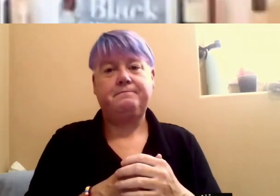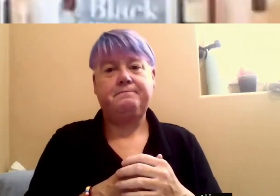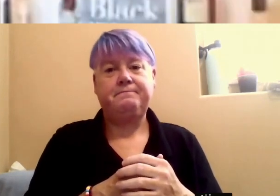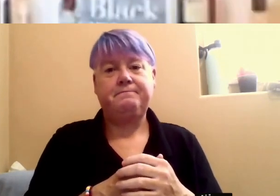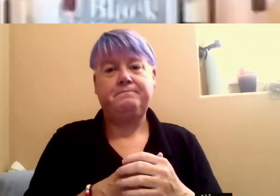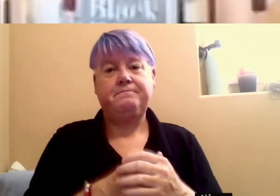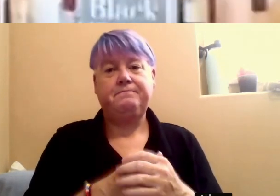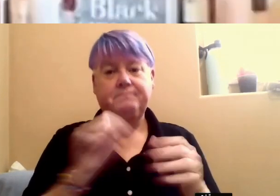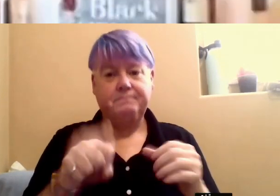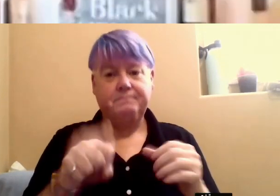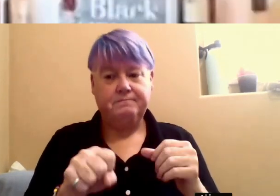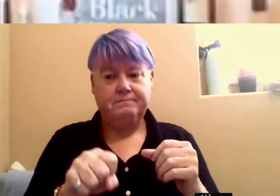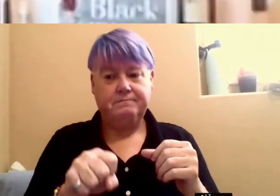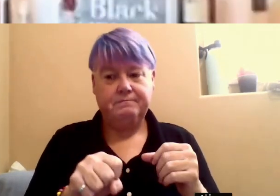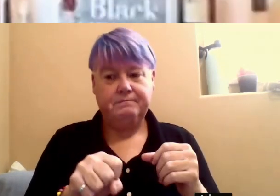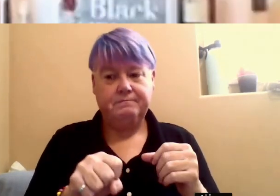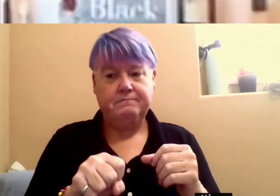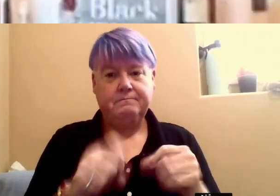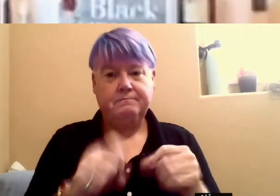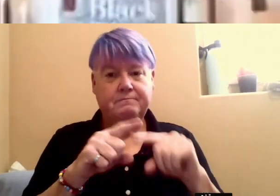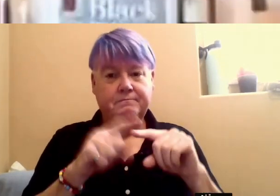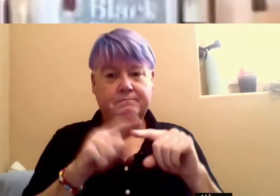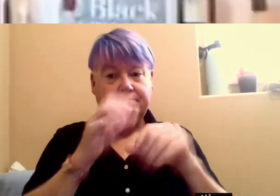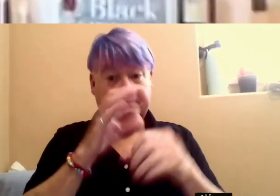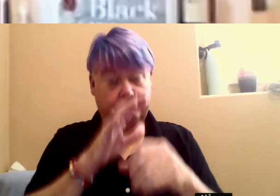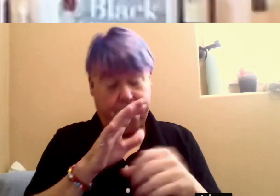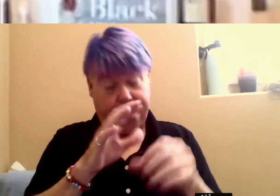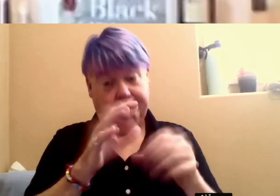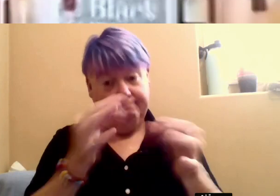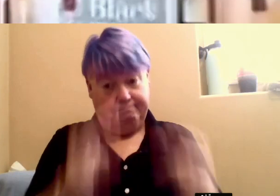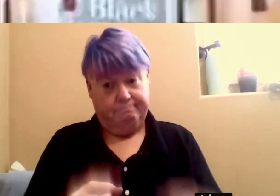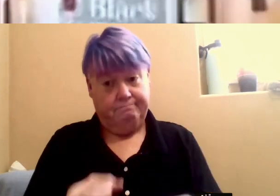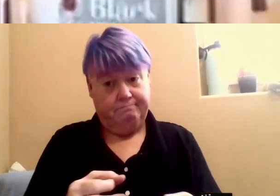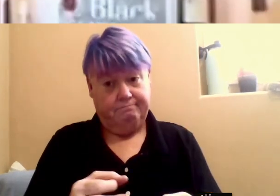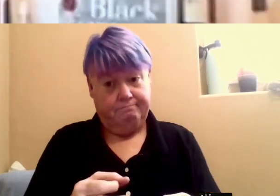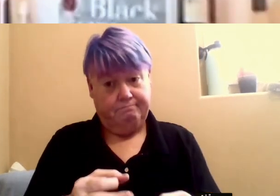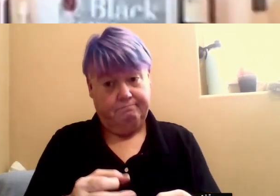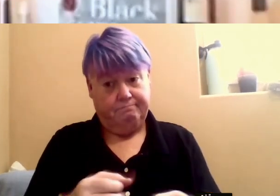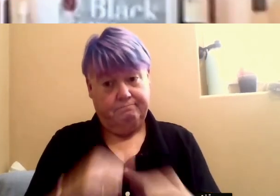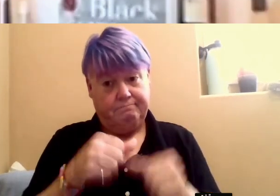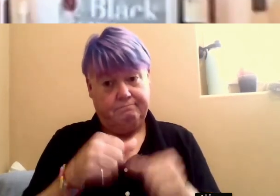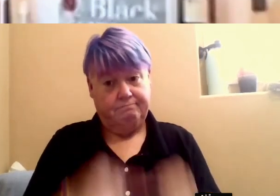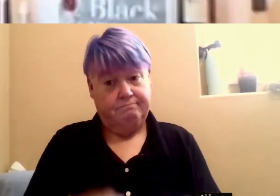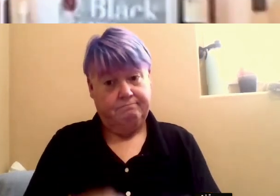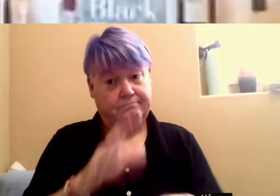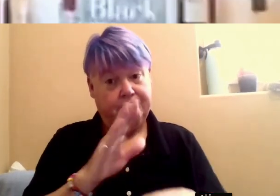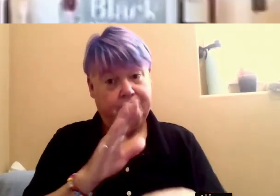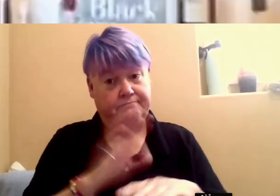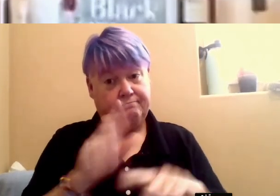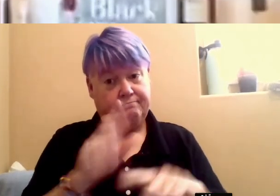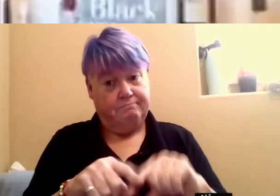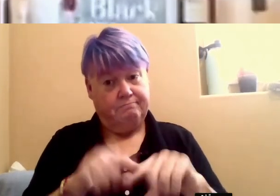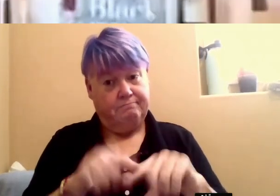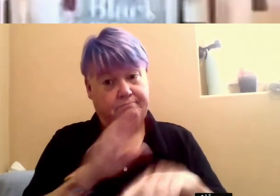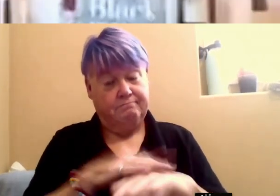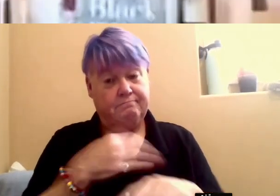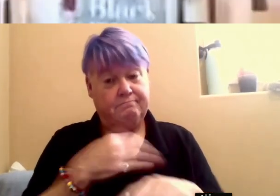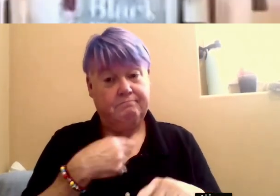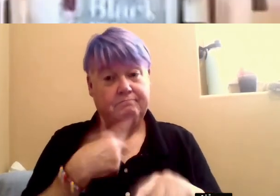Yeah, I mean, it definitely impacted because when he passed away, I was